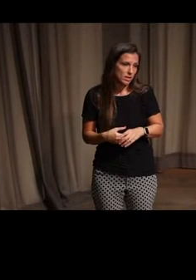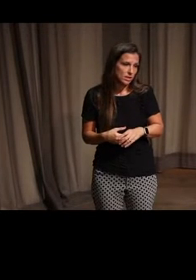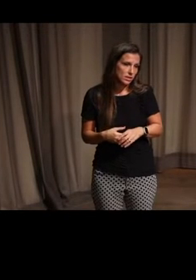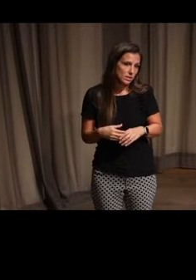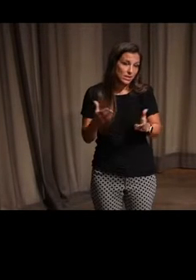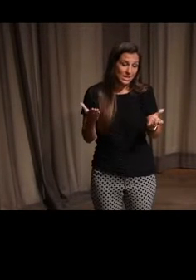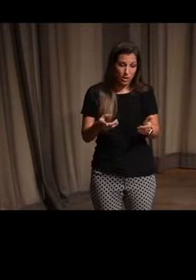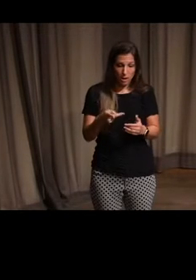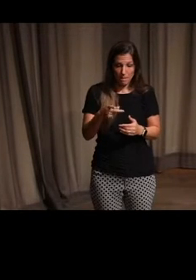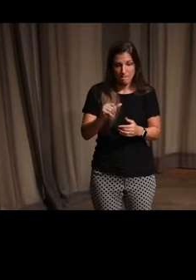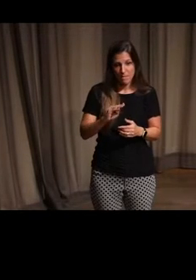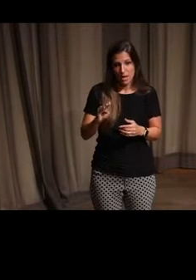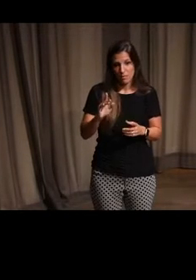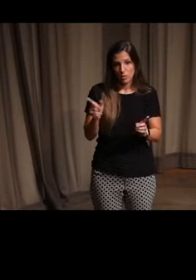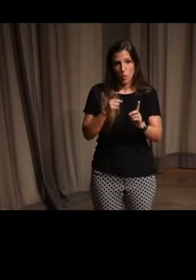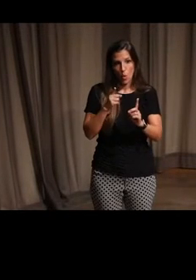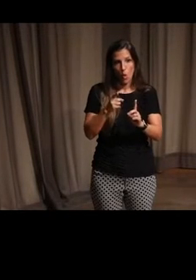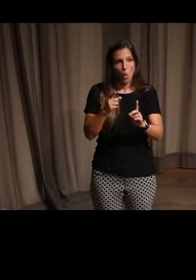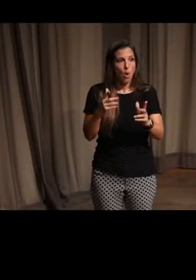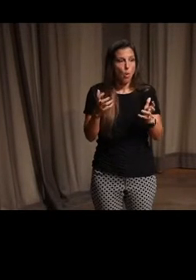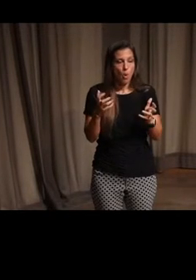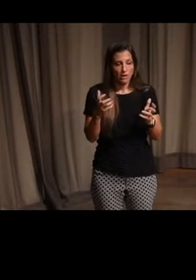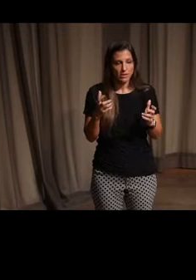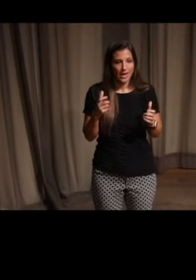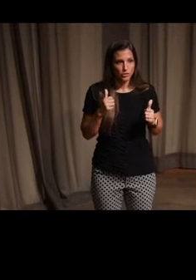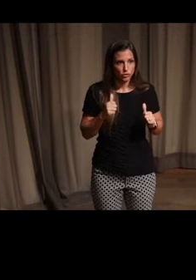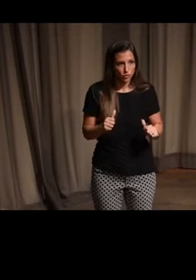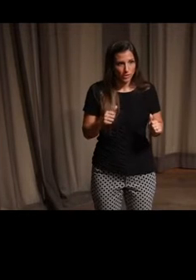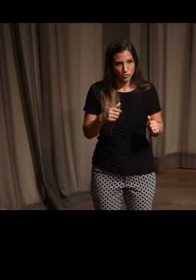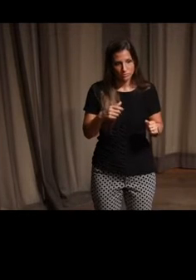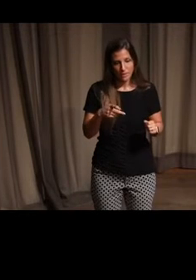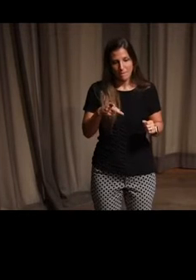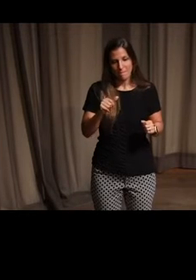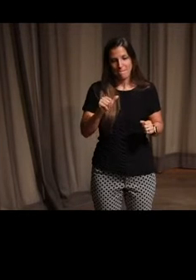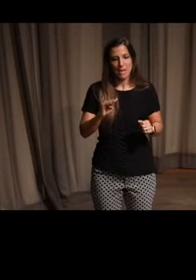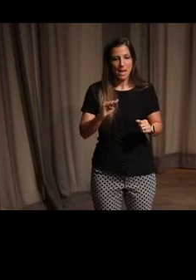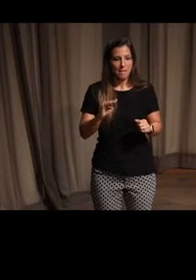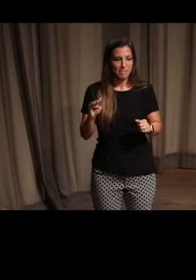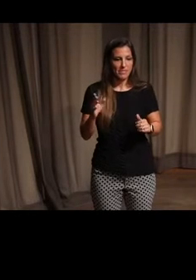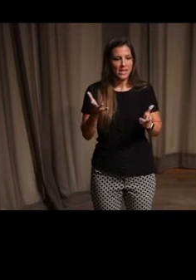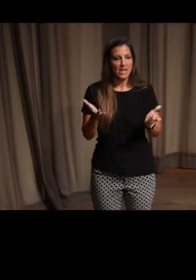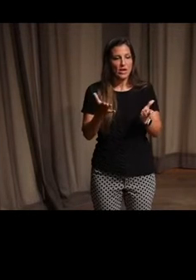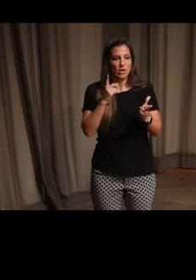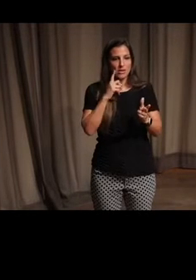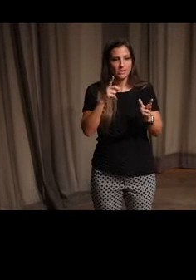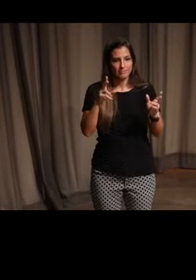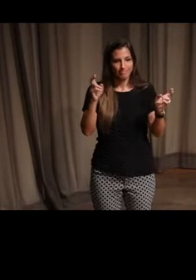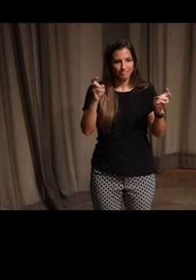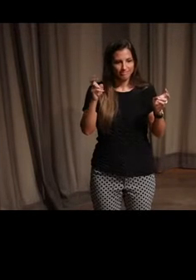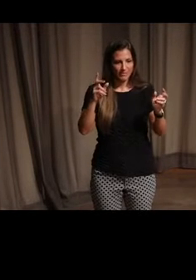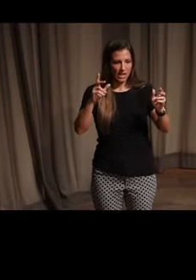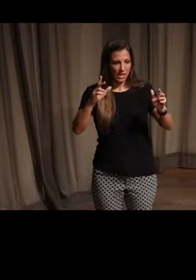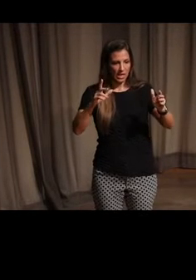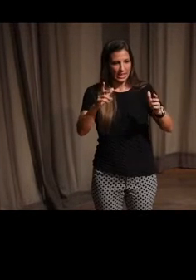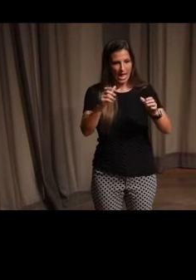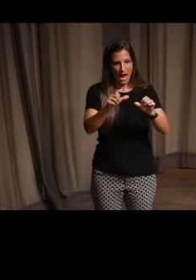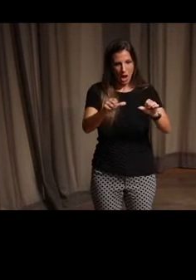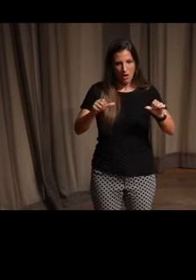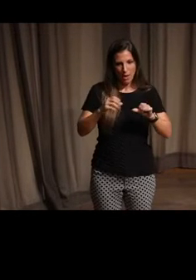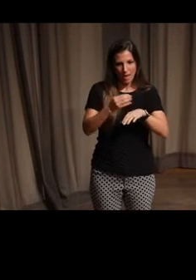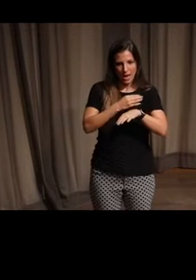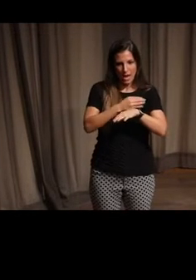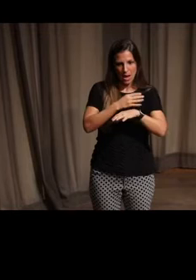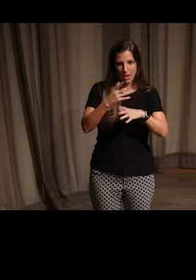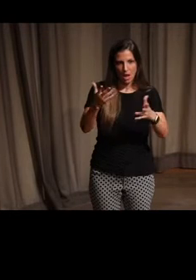at PAMM, we aim to be that. I always try and describe PAMM as like the front porch of Miami. I want everyone to